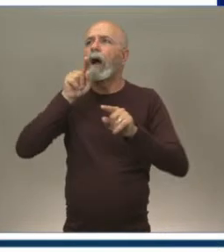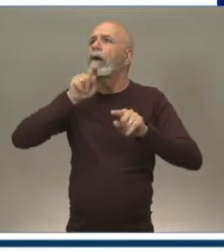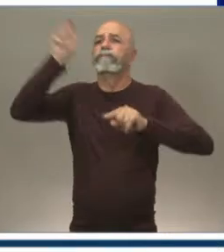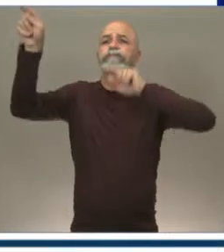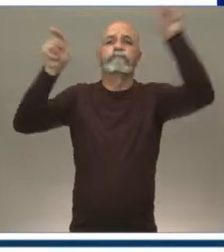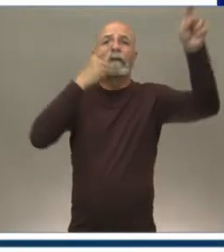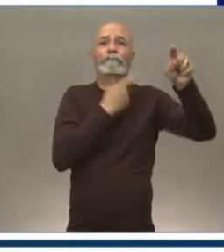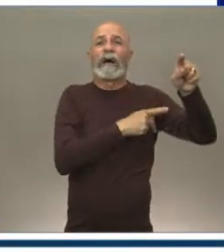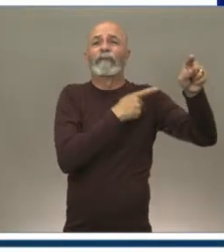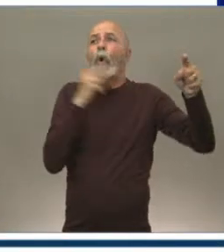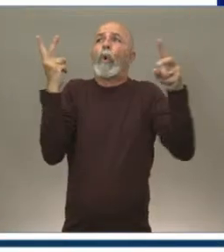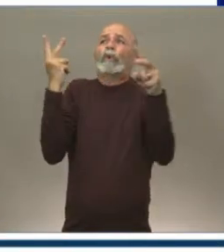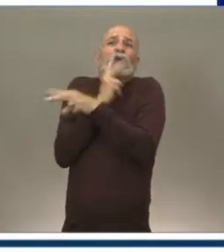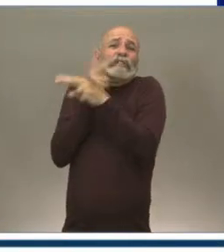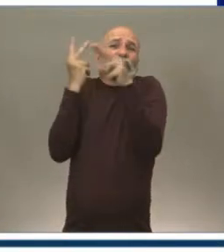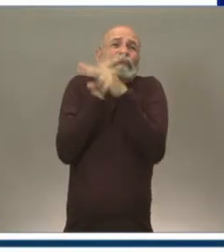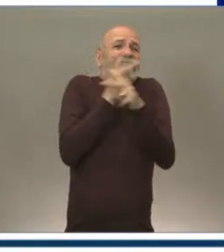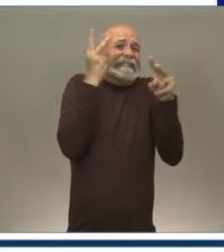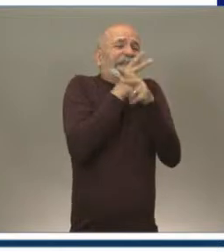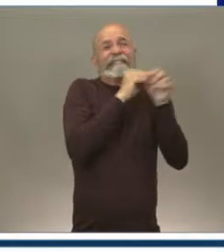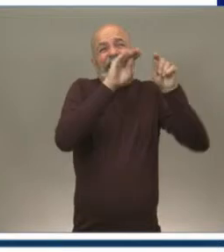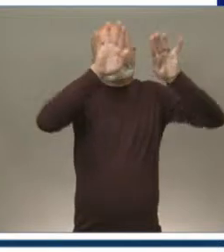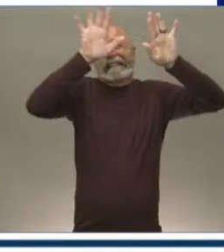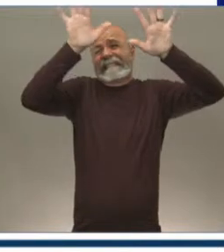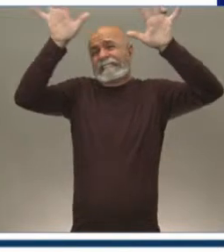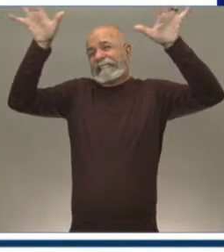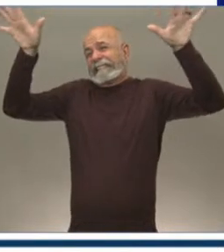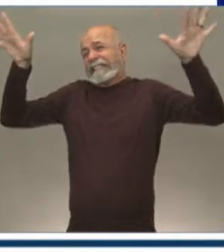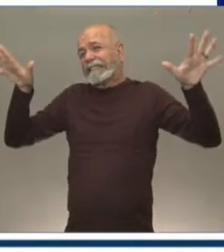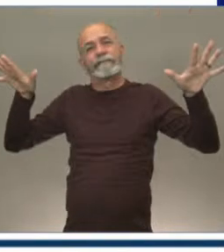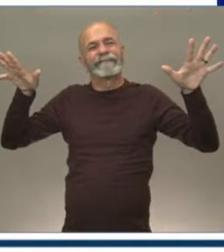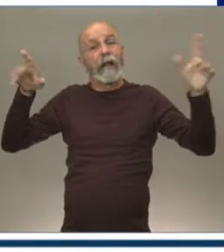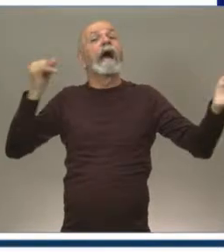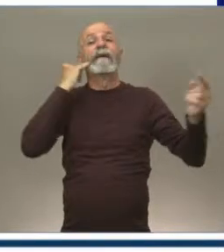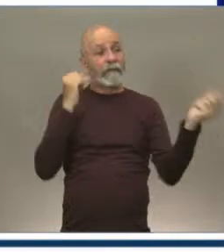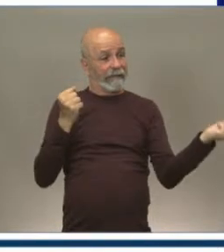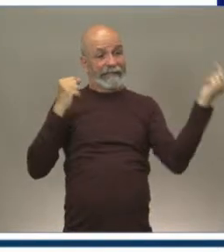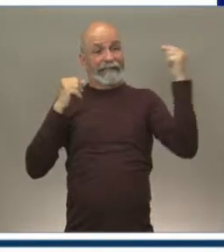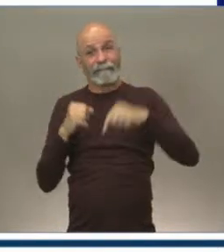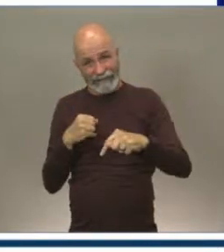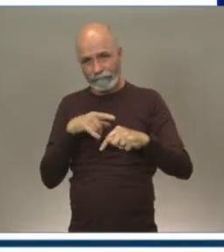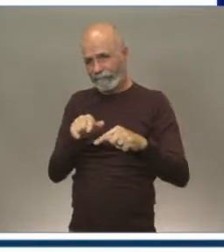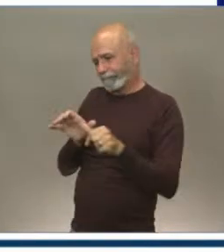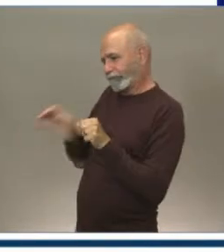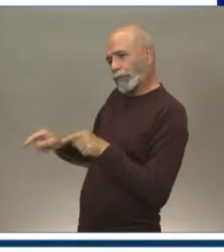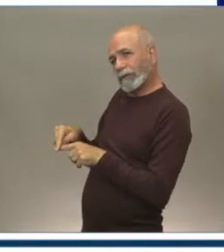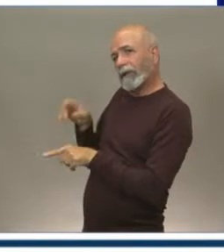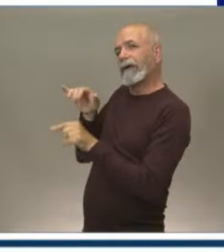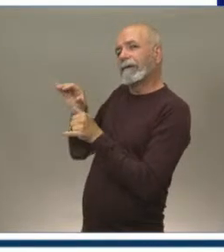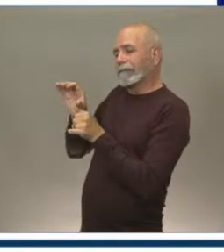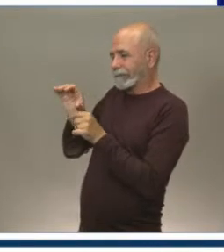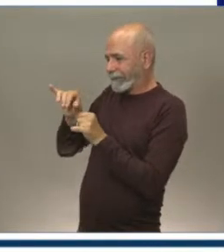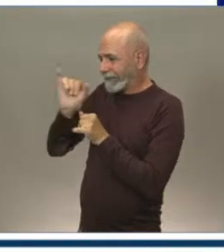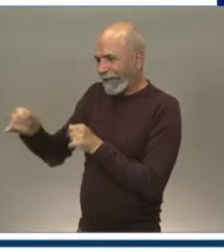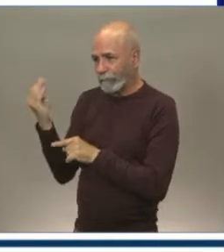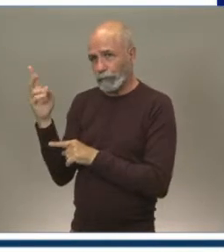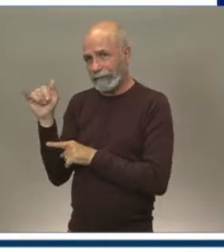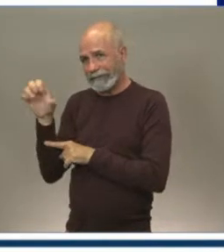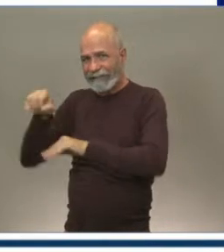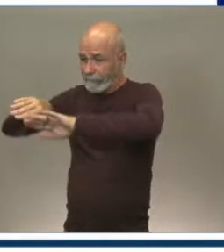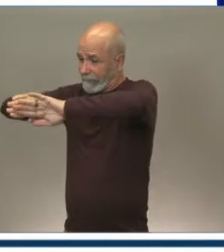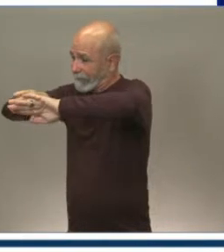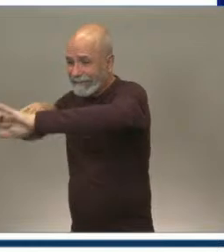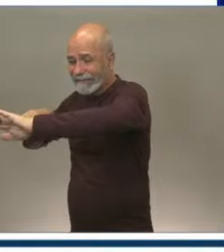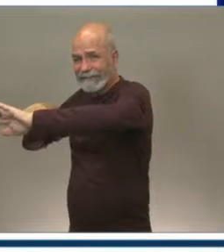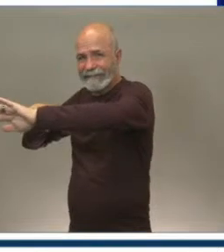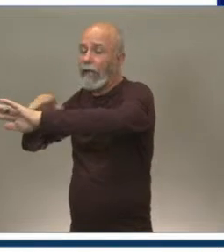take that extra step. I do want to thank all of you. I know this is tough work, and it's tough enough you're away from your families, so we don't